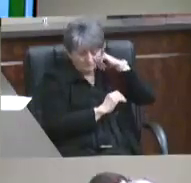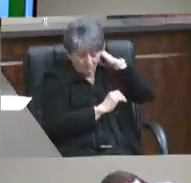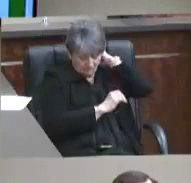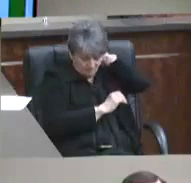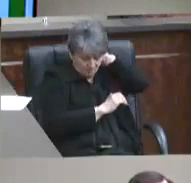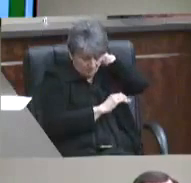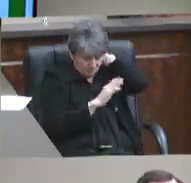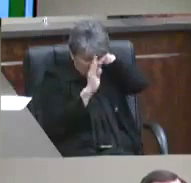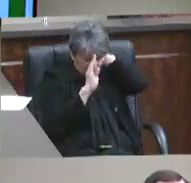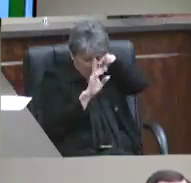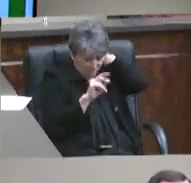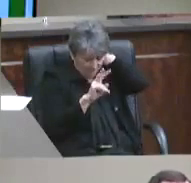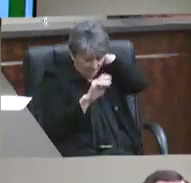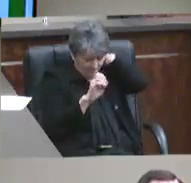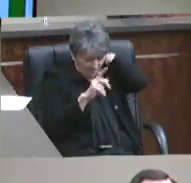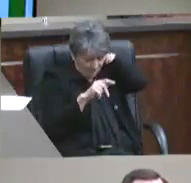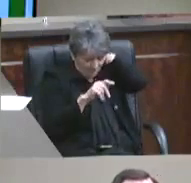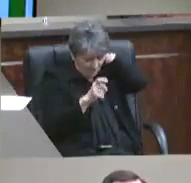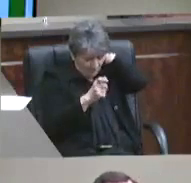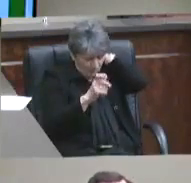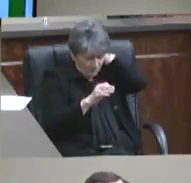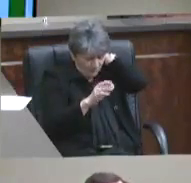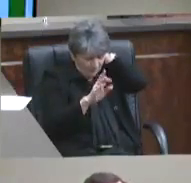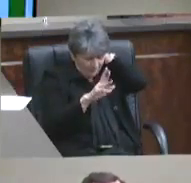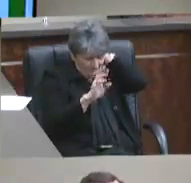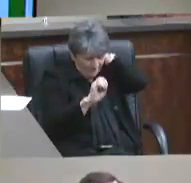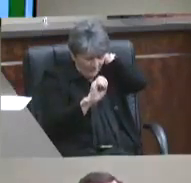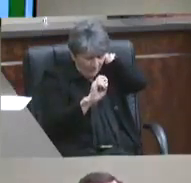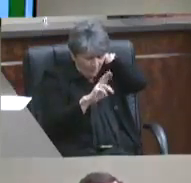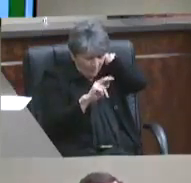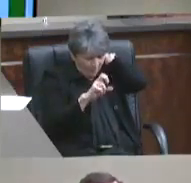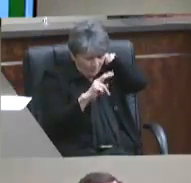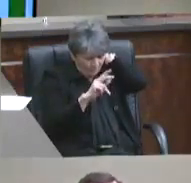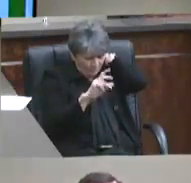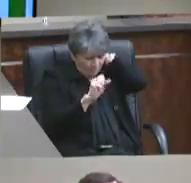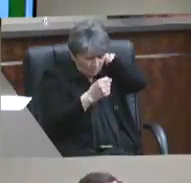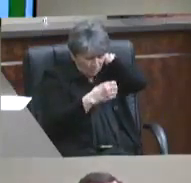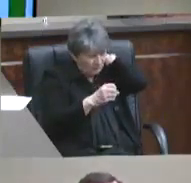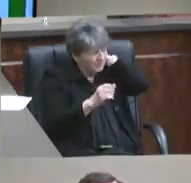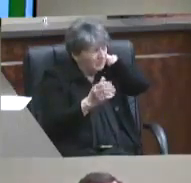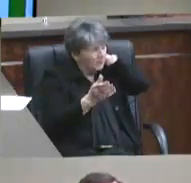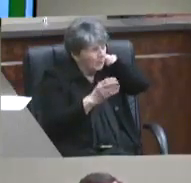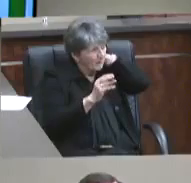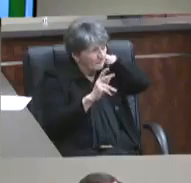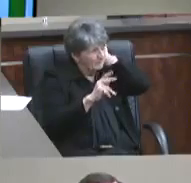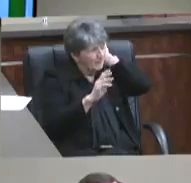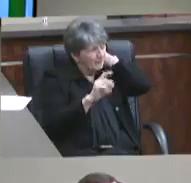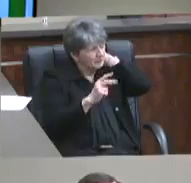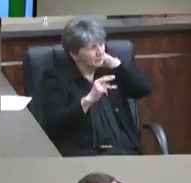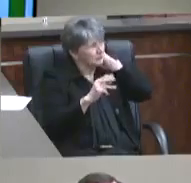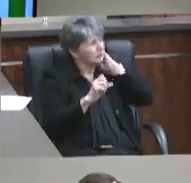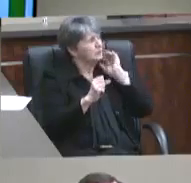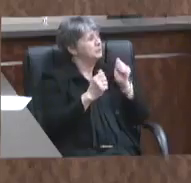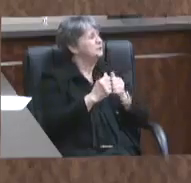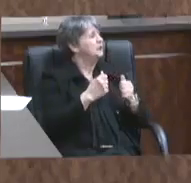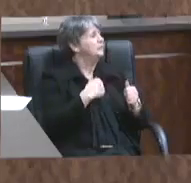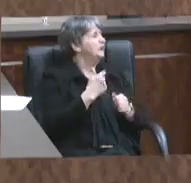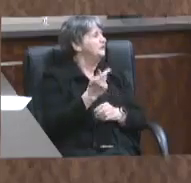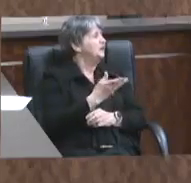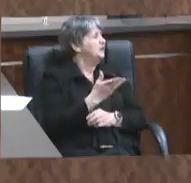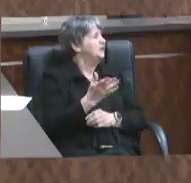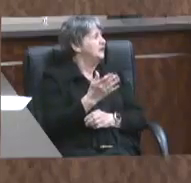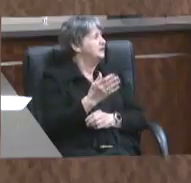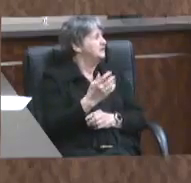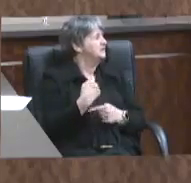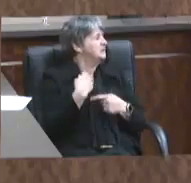Hi, I'm Dave Cope. I'm the director of the Fire Marshal's Office, and I actually brought one of my employees, Mike Thomas, with me. A couple things I want to tell Rich. It's been a pleasure